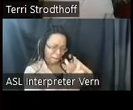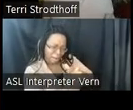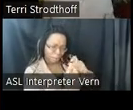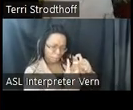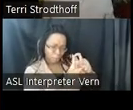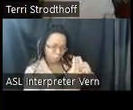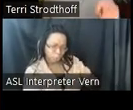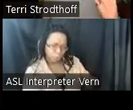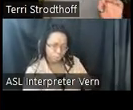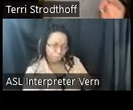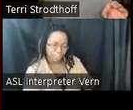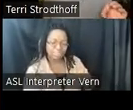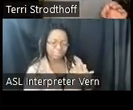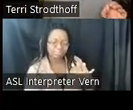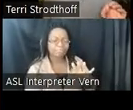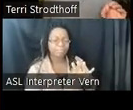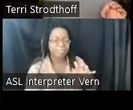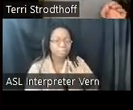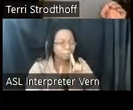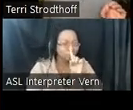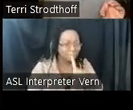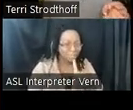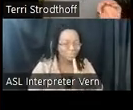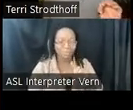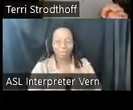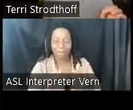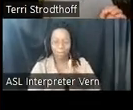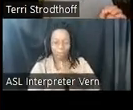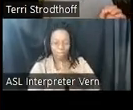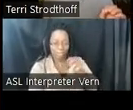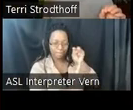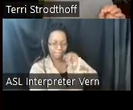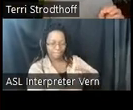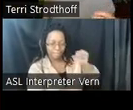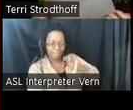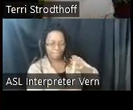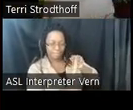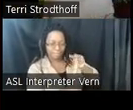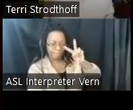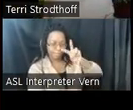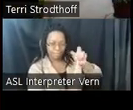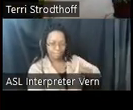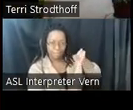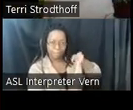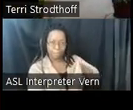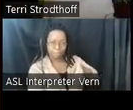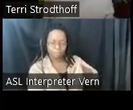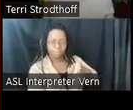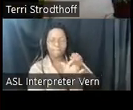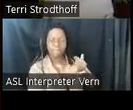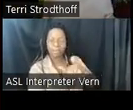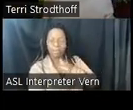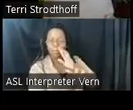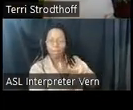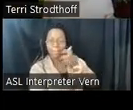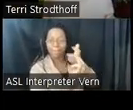because the truth is that how we see people, how we understand them, is how we serve them.